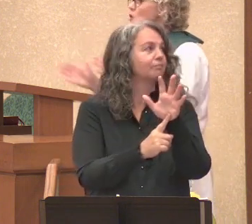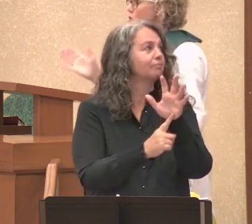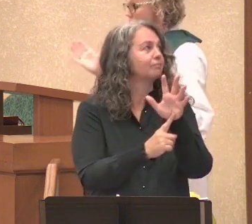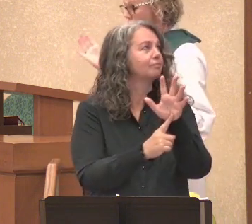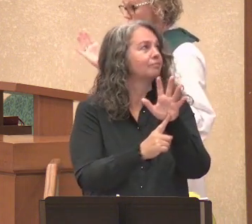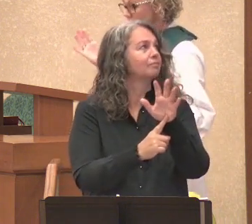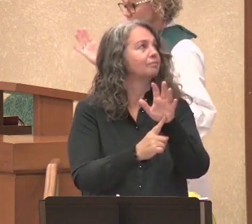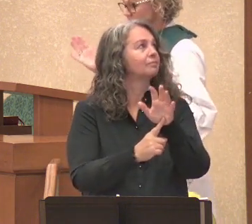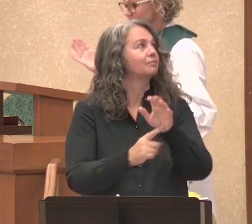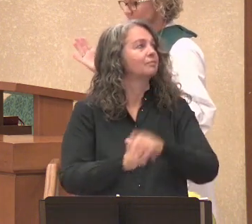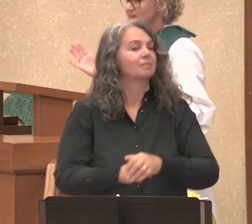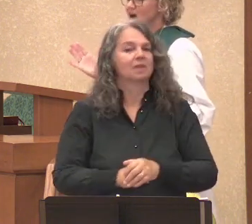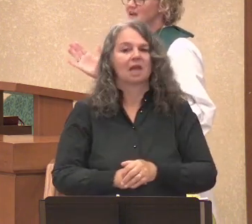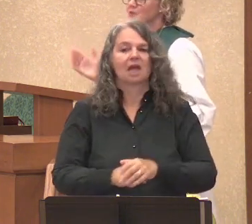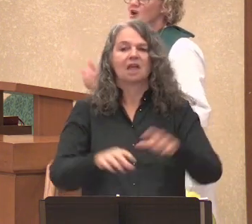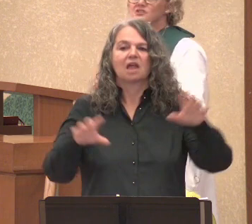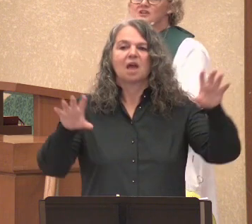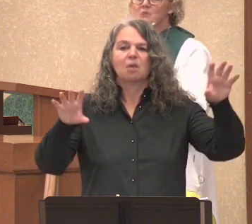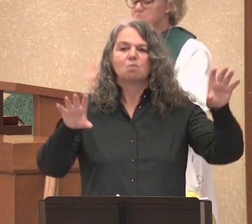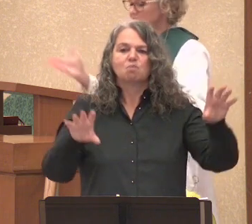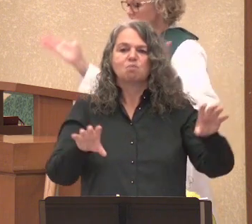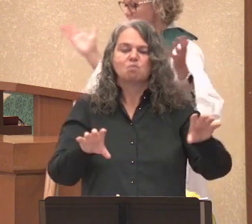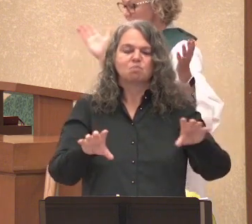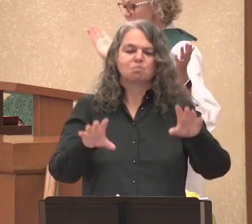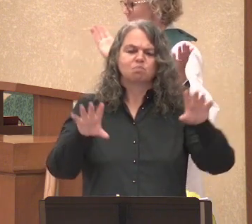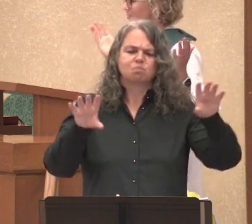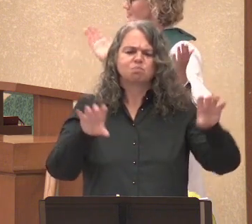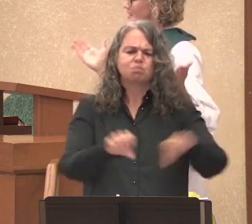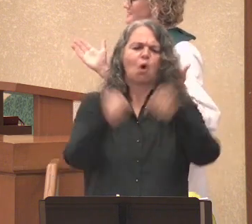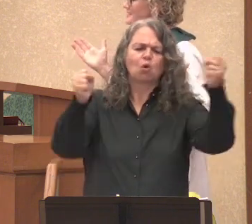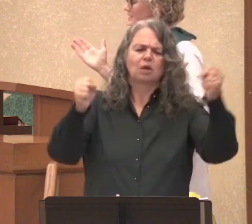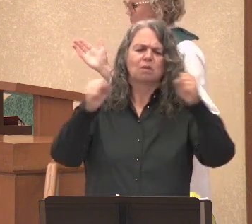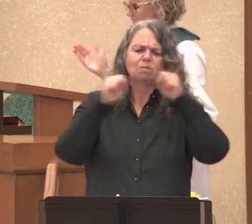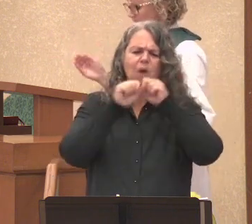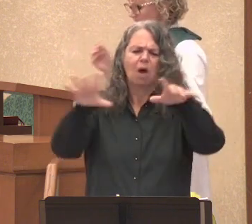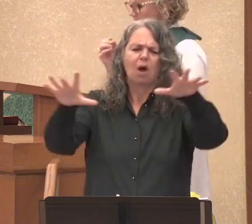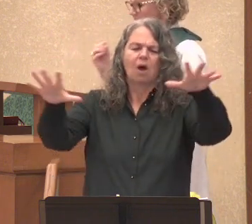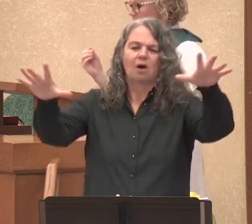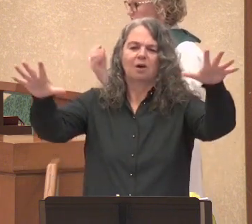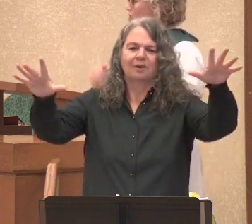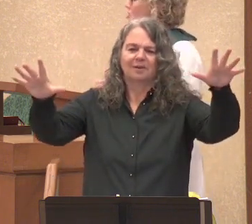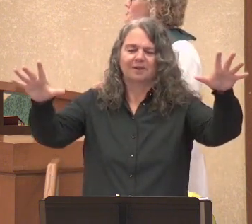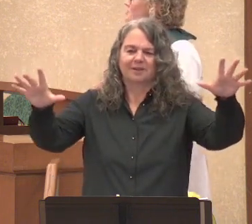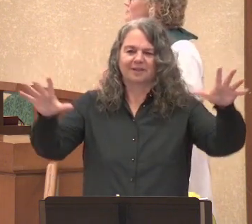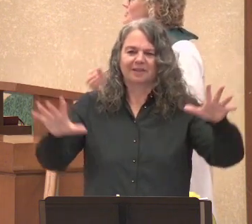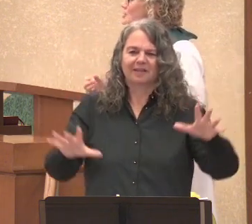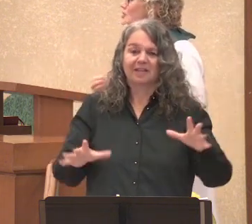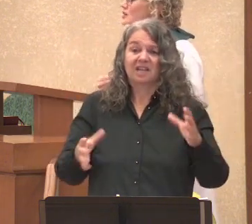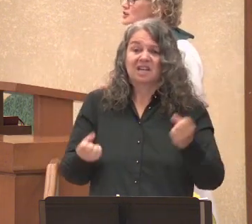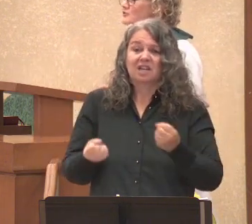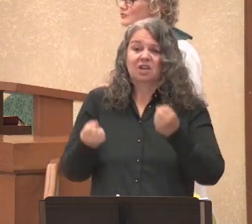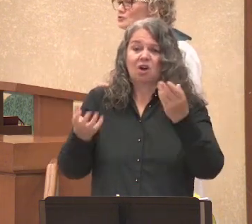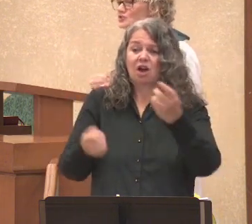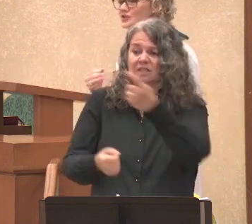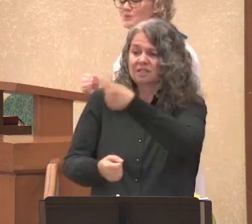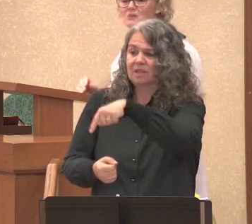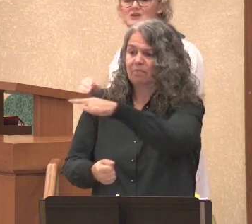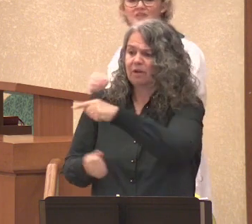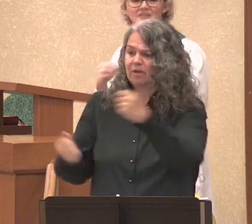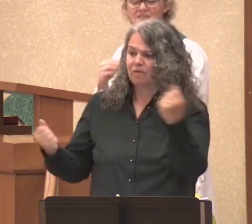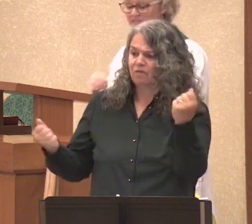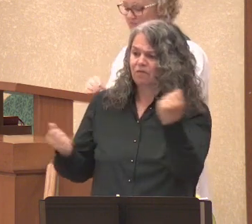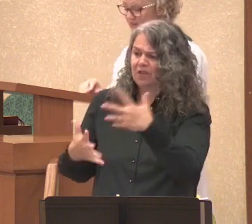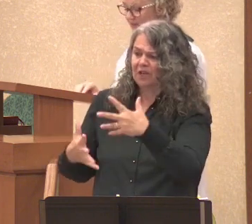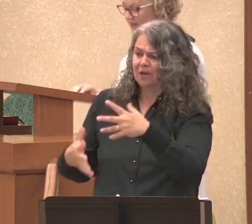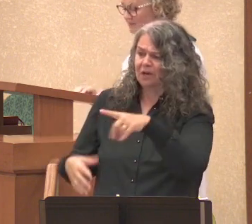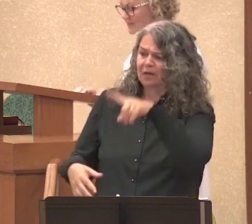they broke all at the same time, causing a blinding light. And this caused fear and confusion among